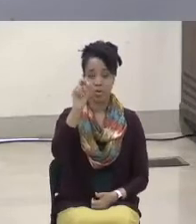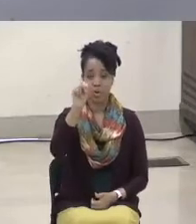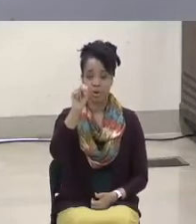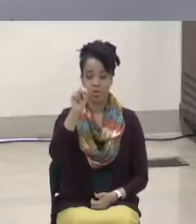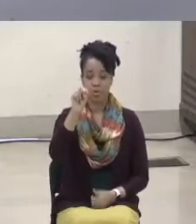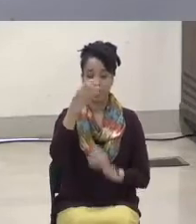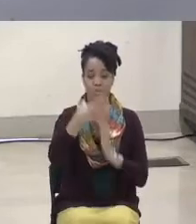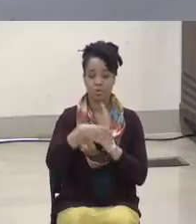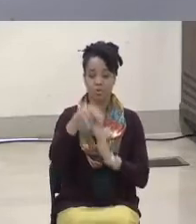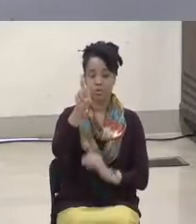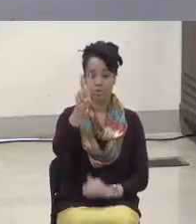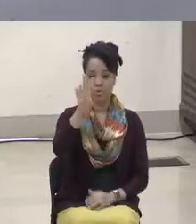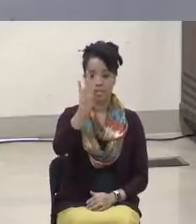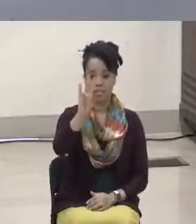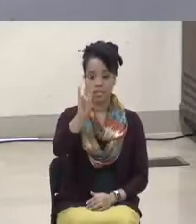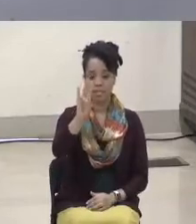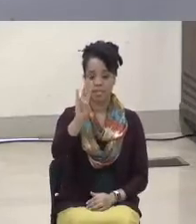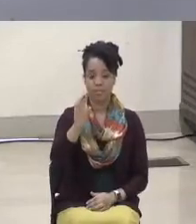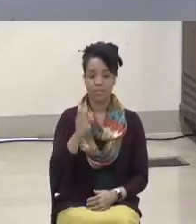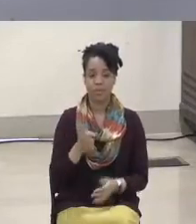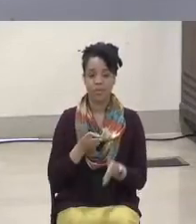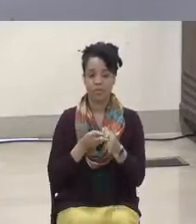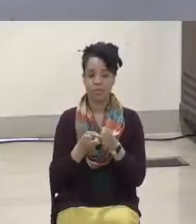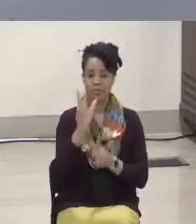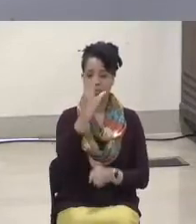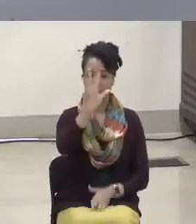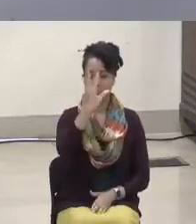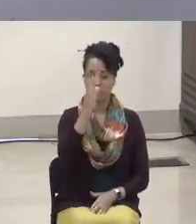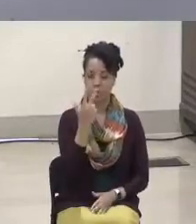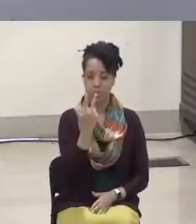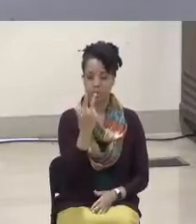3, Primera de Crónicas 28:3.